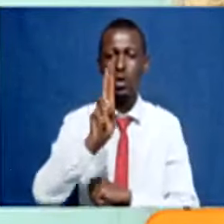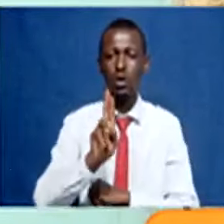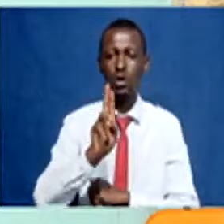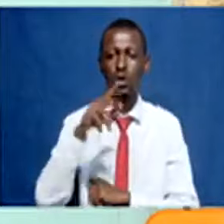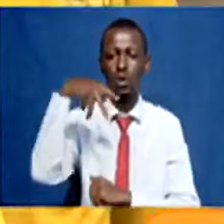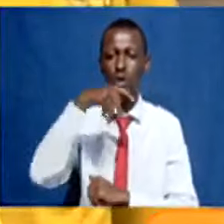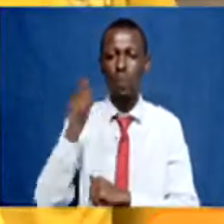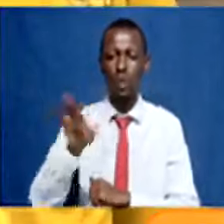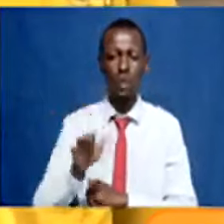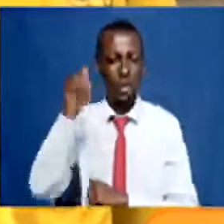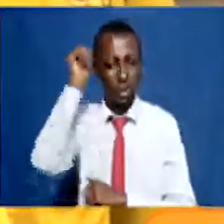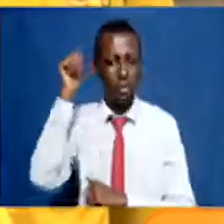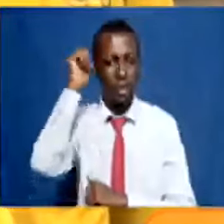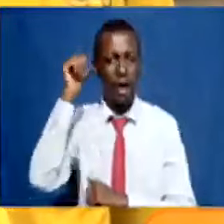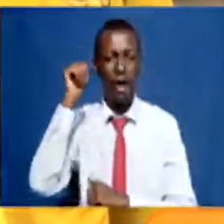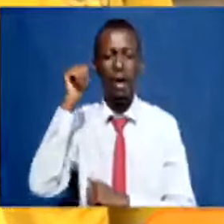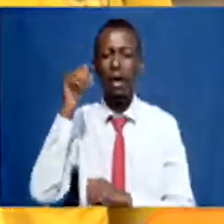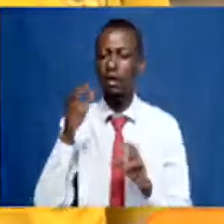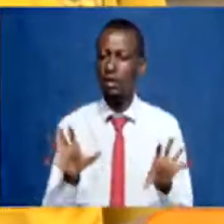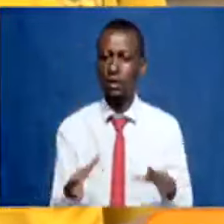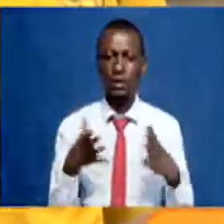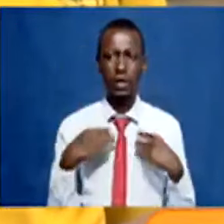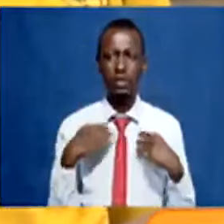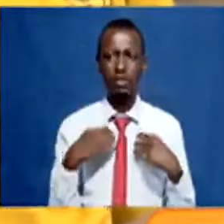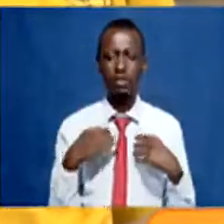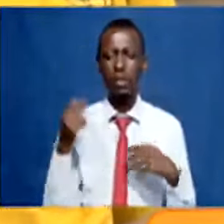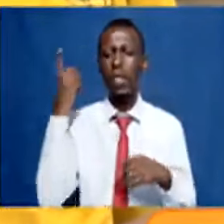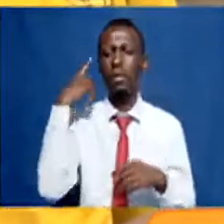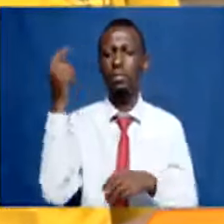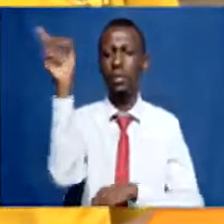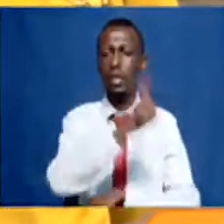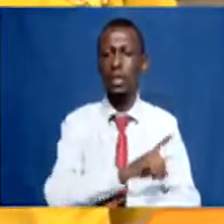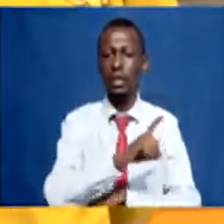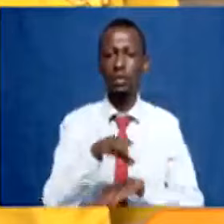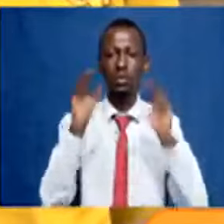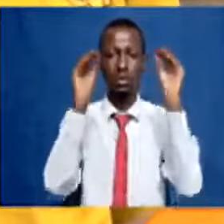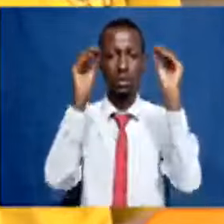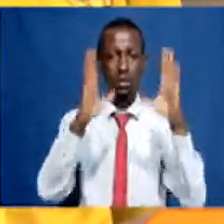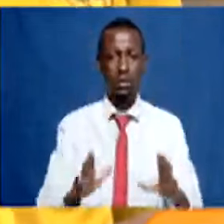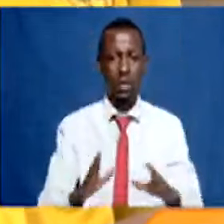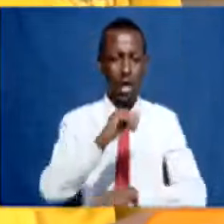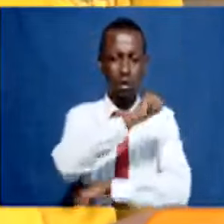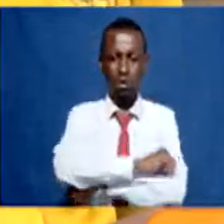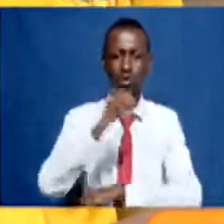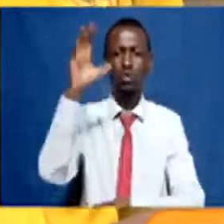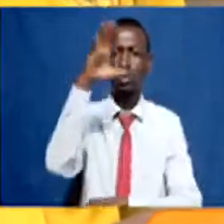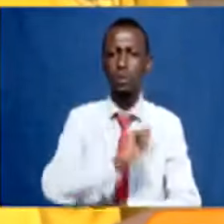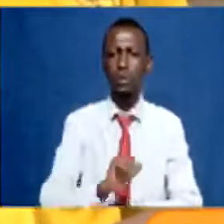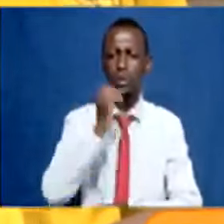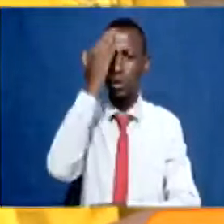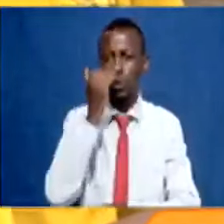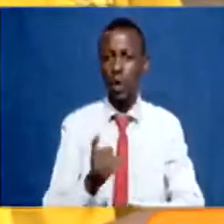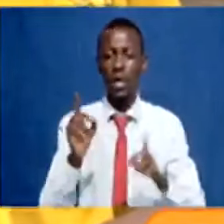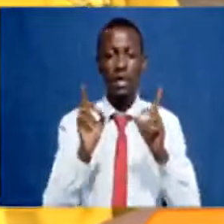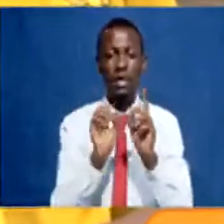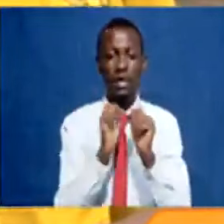agree with. For the last number of days, our teachers indeed have not been in school. The reason being that right from around 19th,